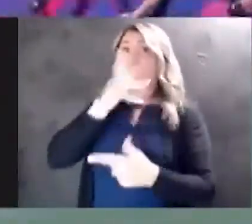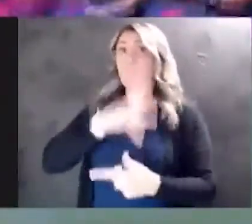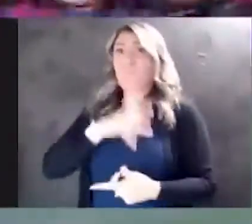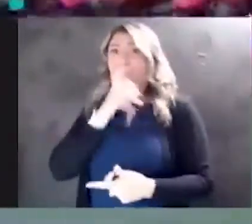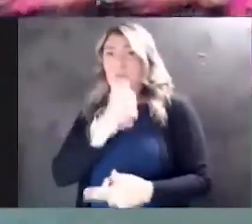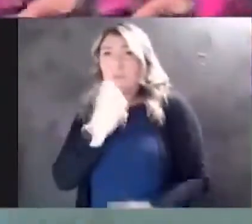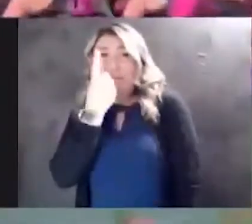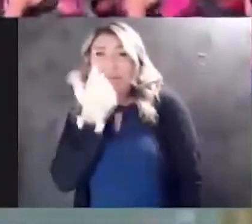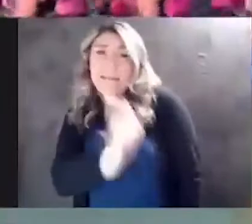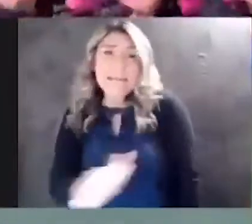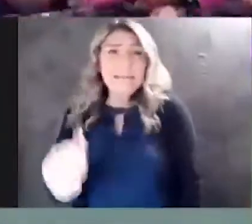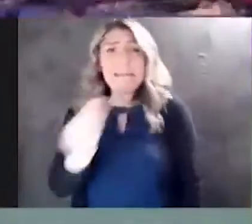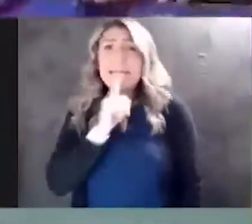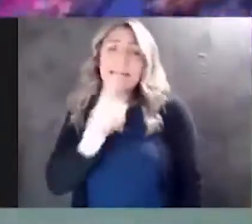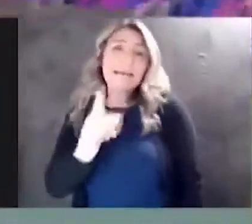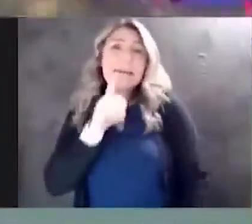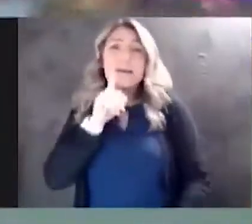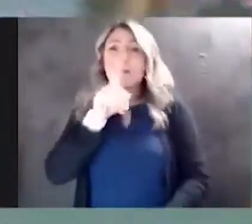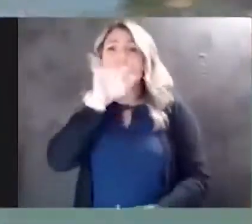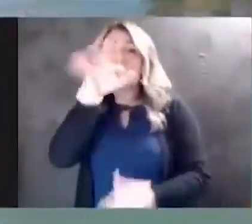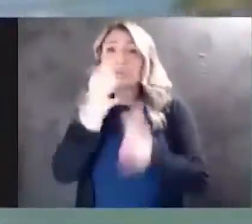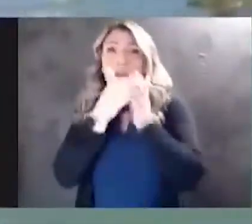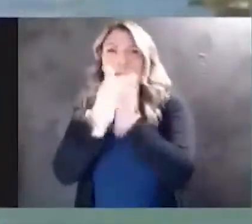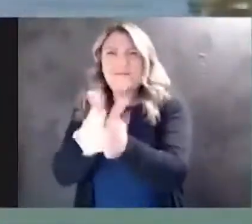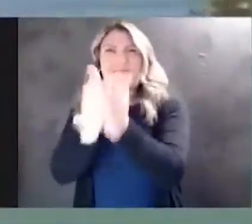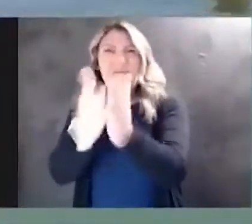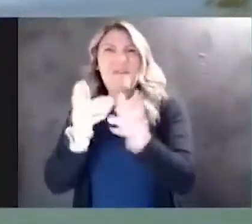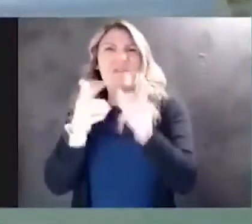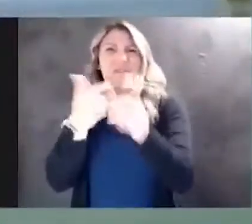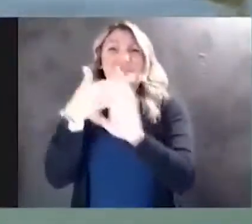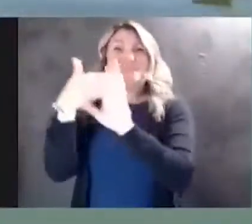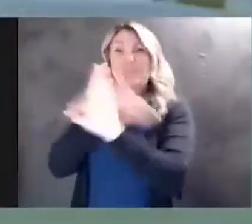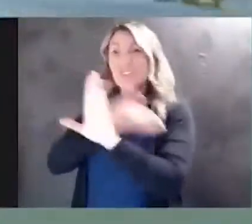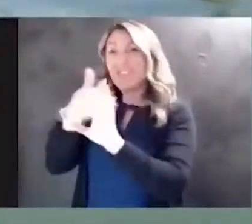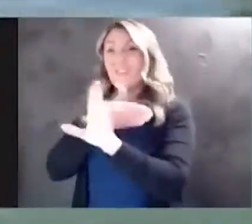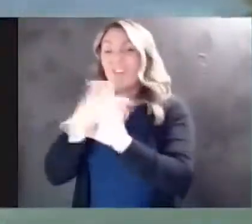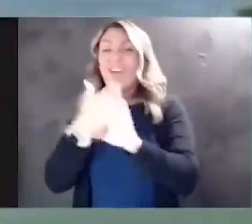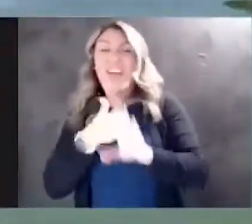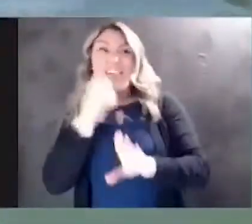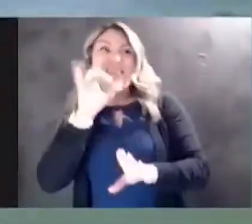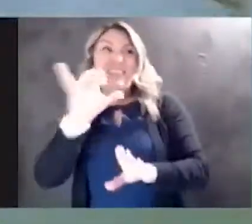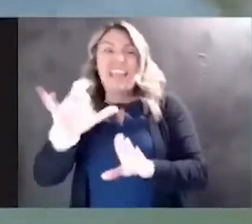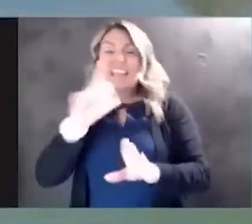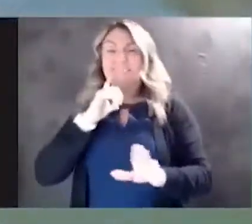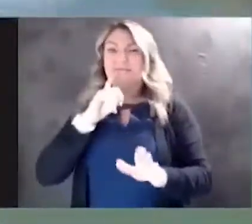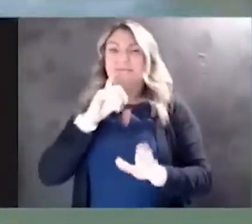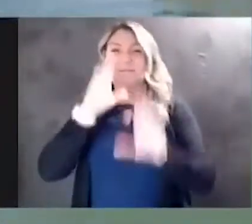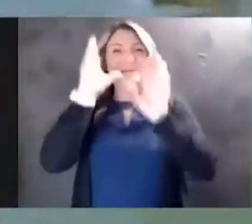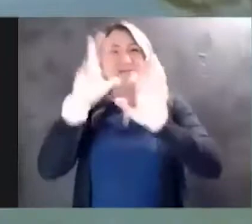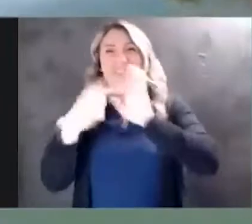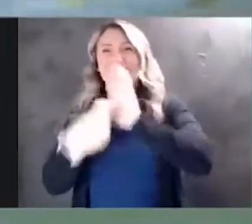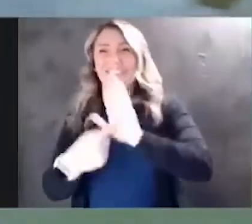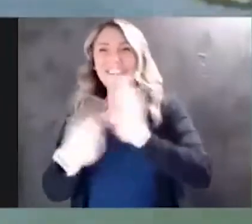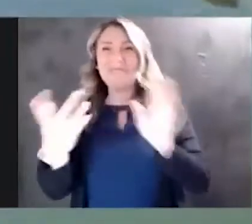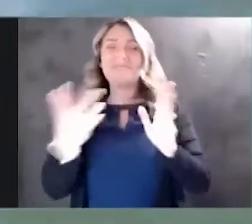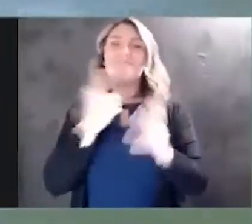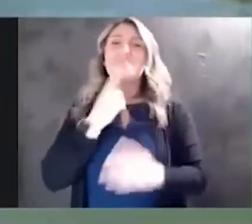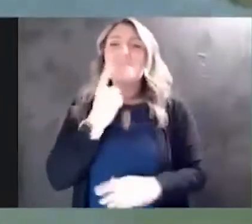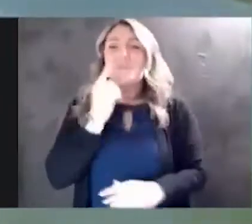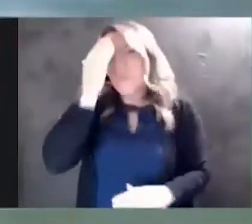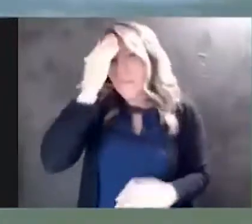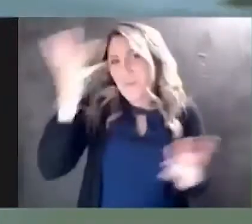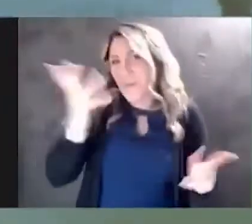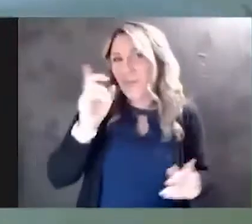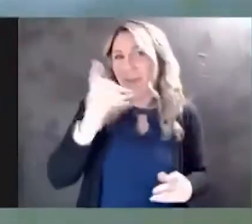were dragon boat racers prior to this. So this is a great indication that, what we like to talk about is a